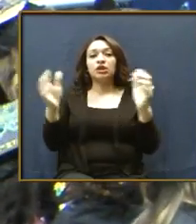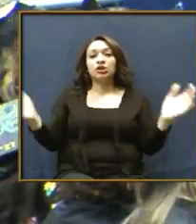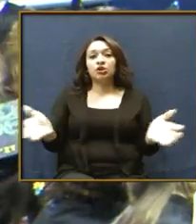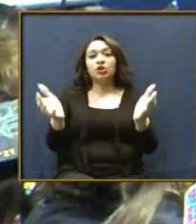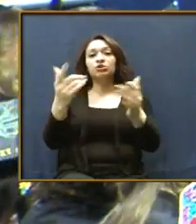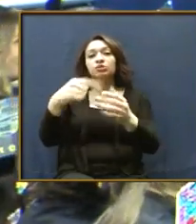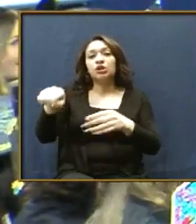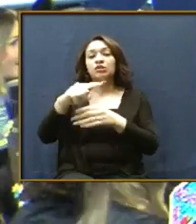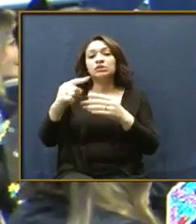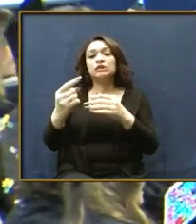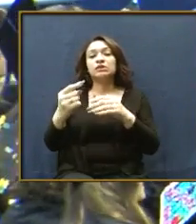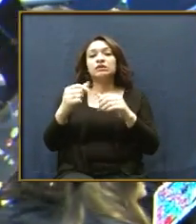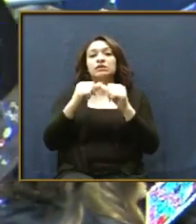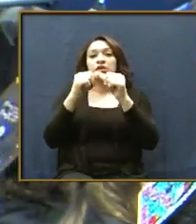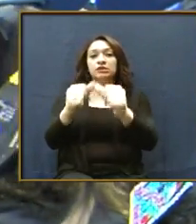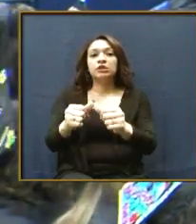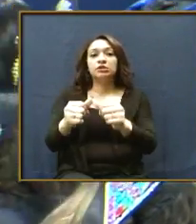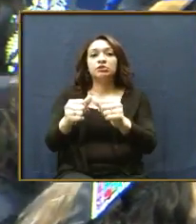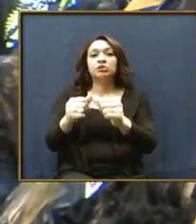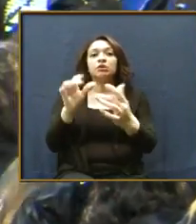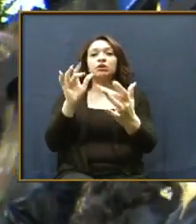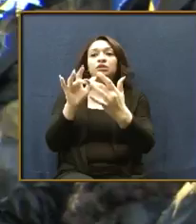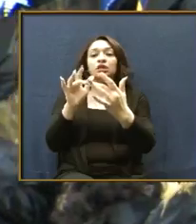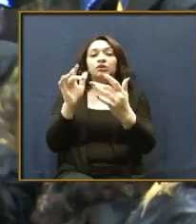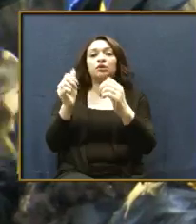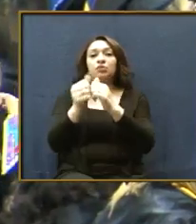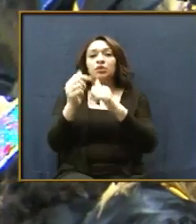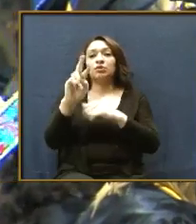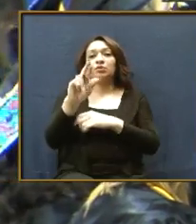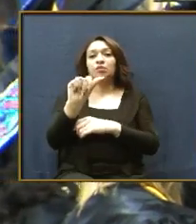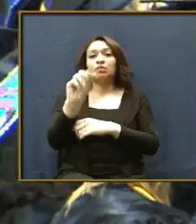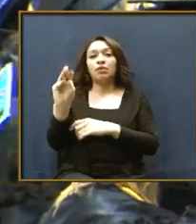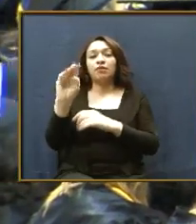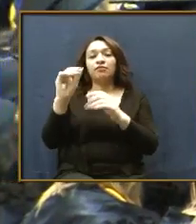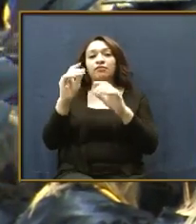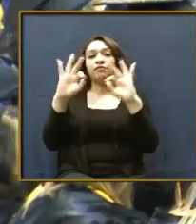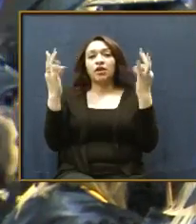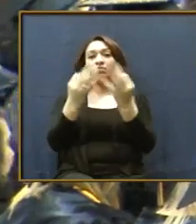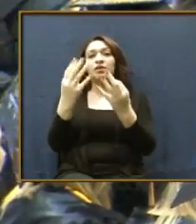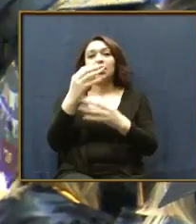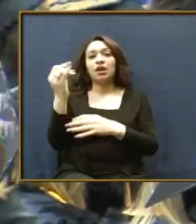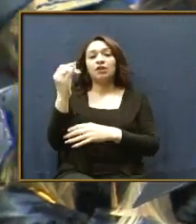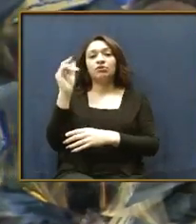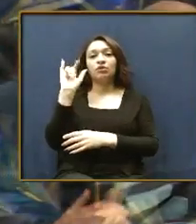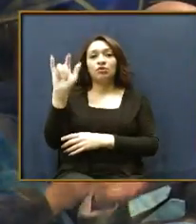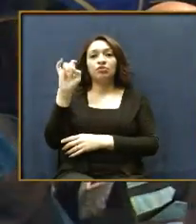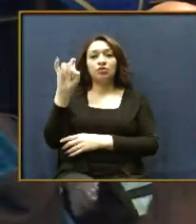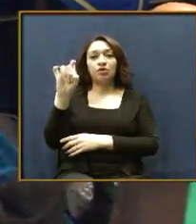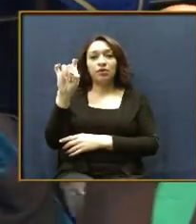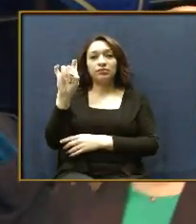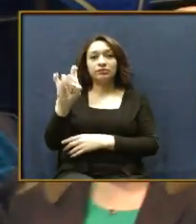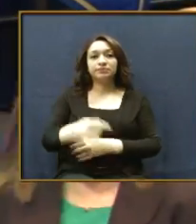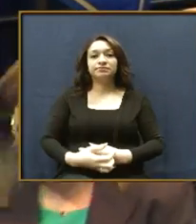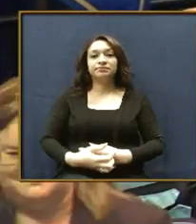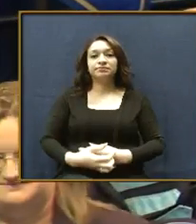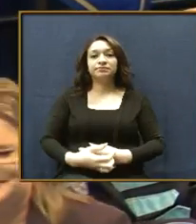with the Ram family as you continue your quest. Thank you, and go Rams.